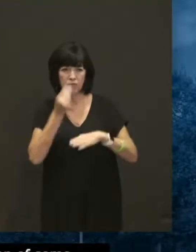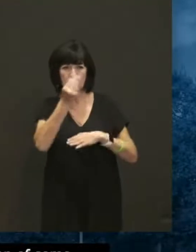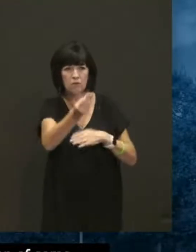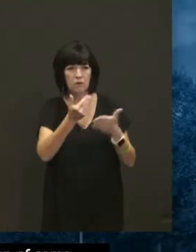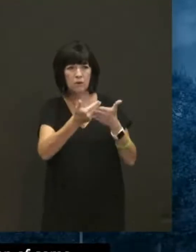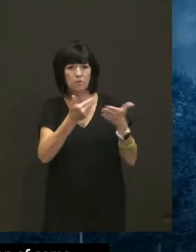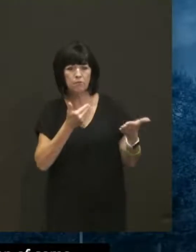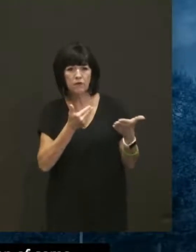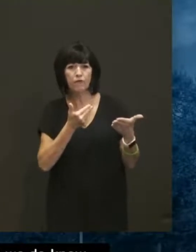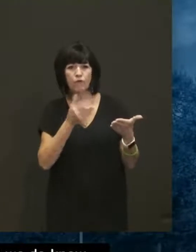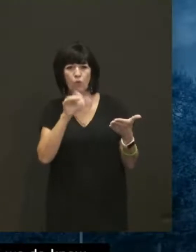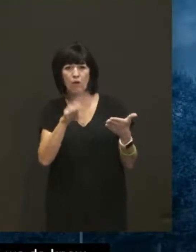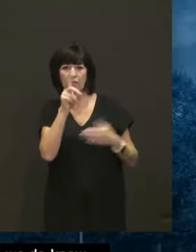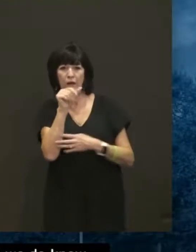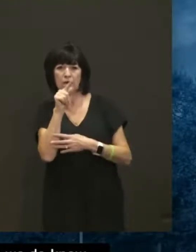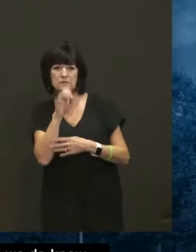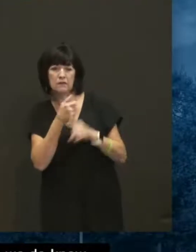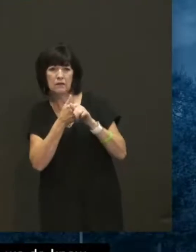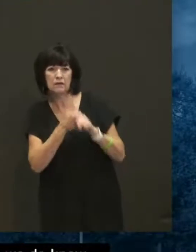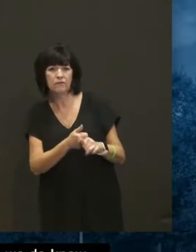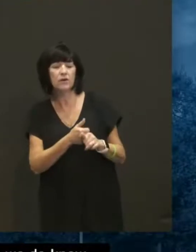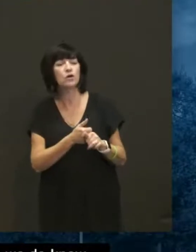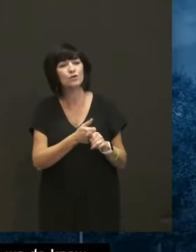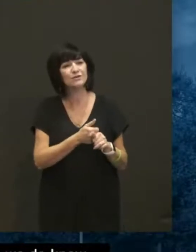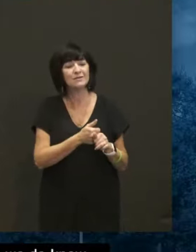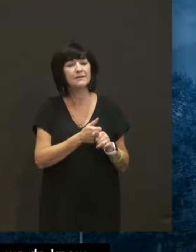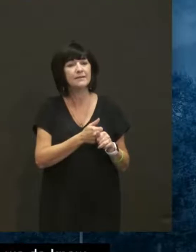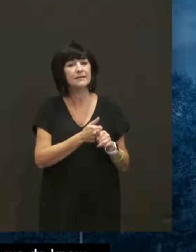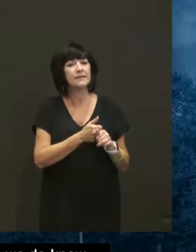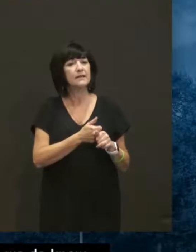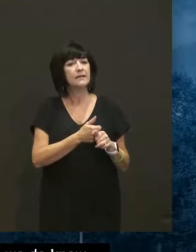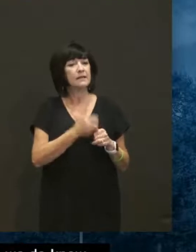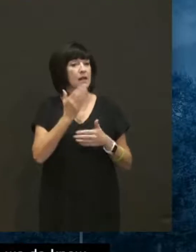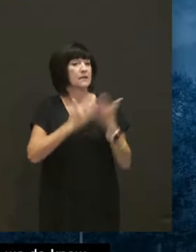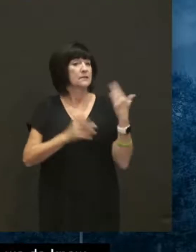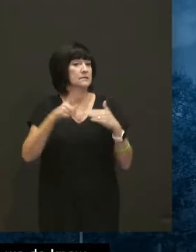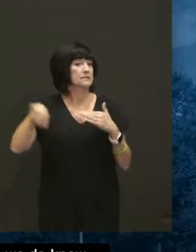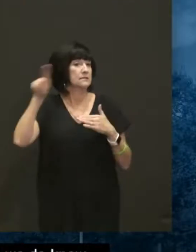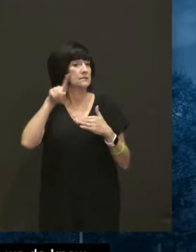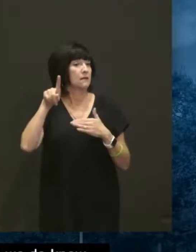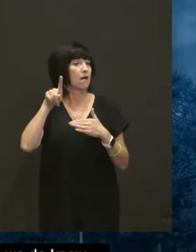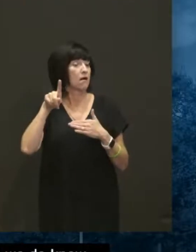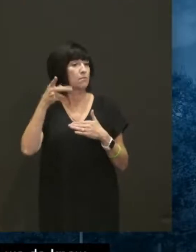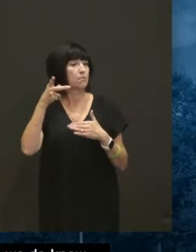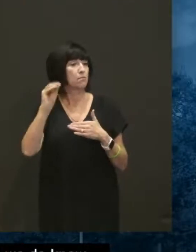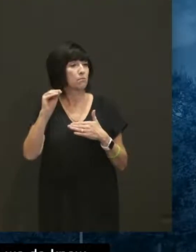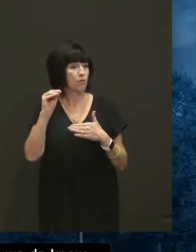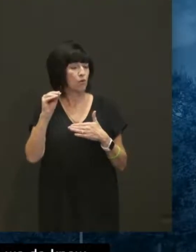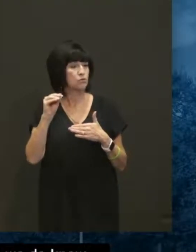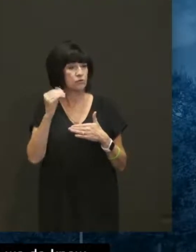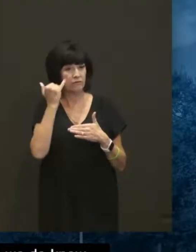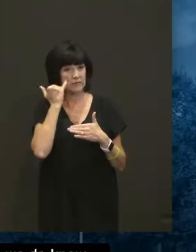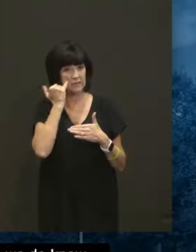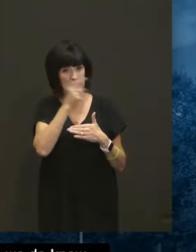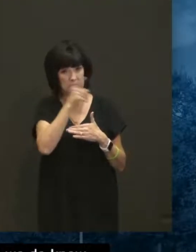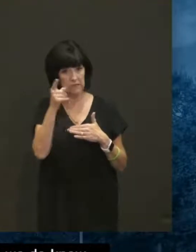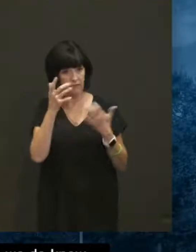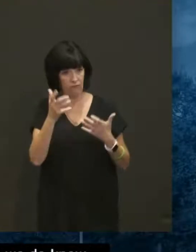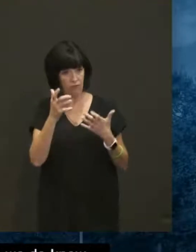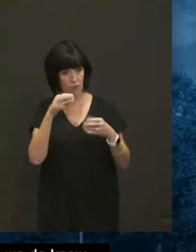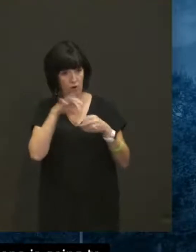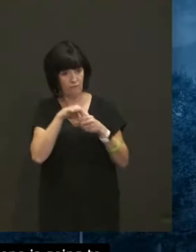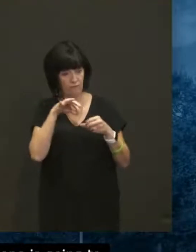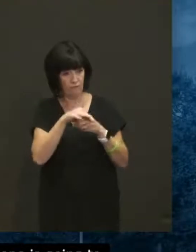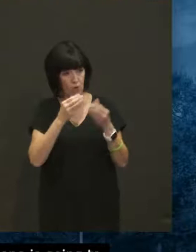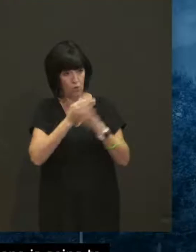with the folks from the U.S. Postal Service, is that if anybody's going to vote by mail, they should get their ballot